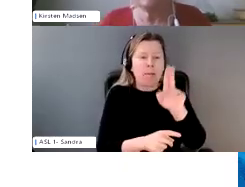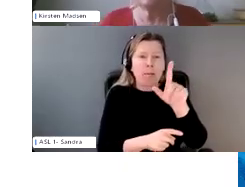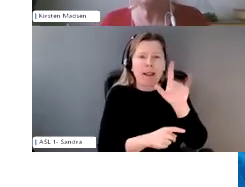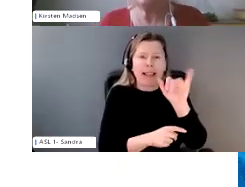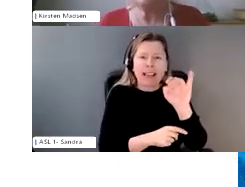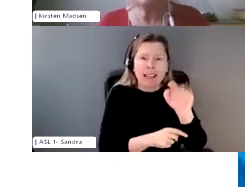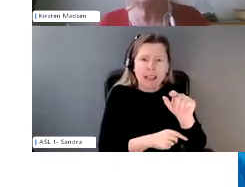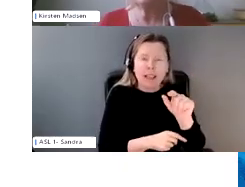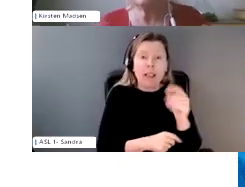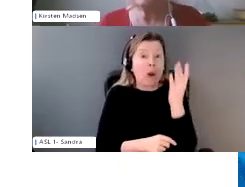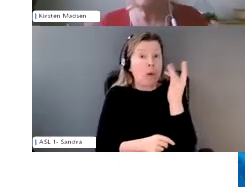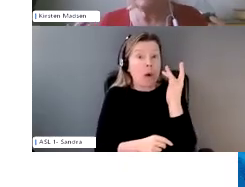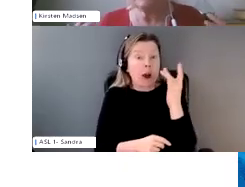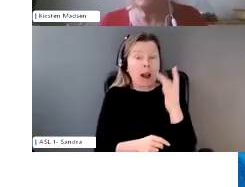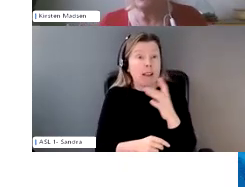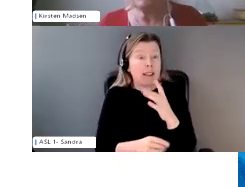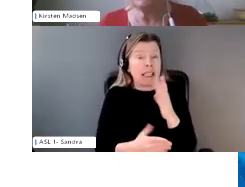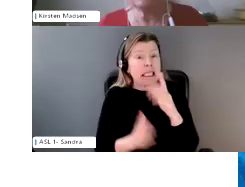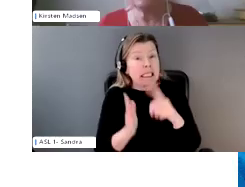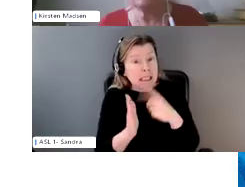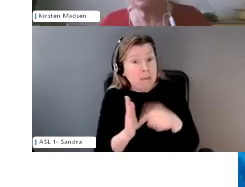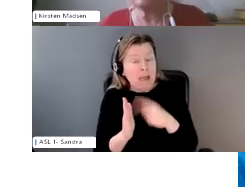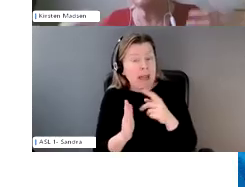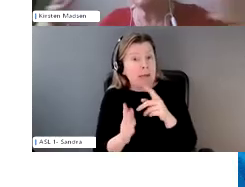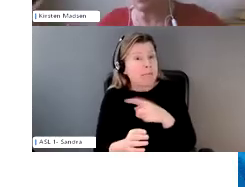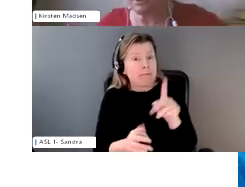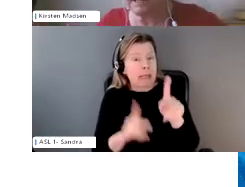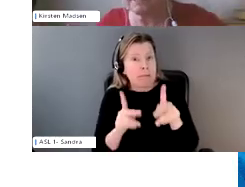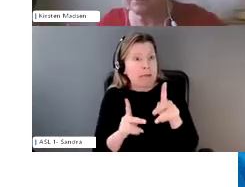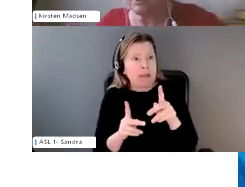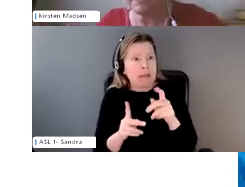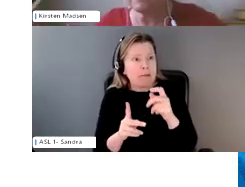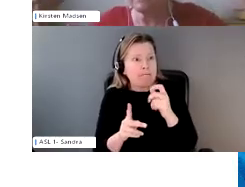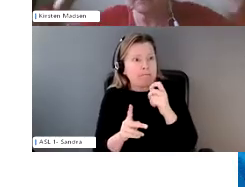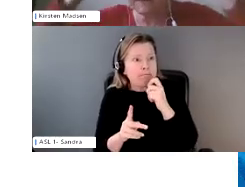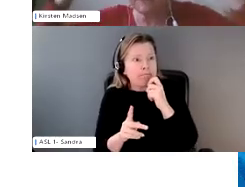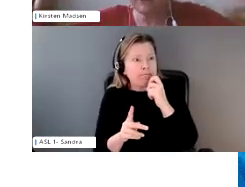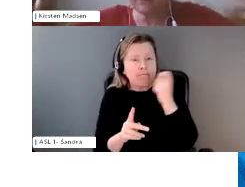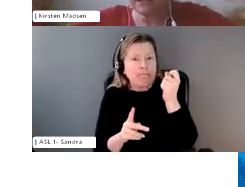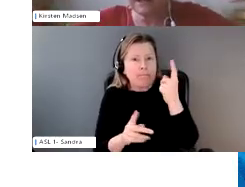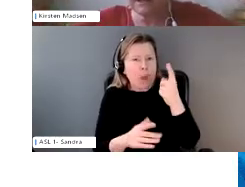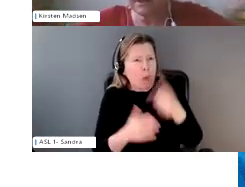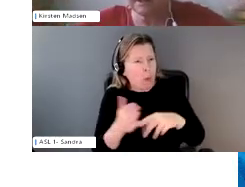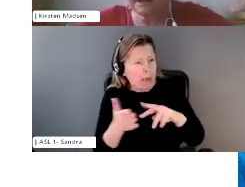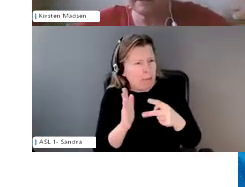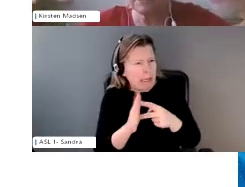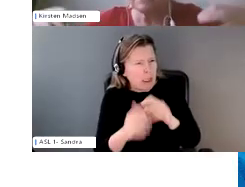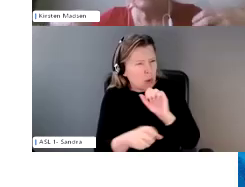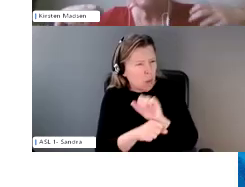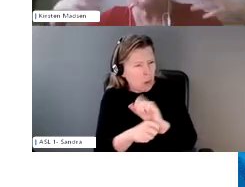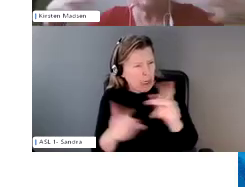were people that may not have necessarily been exposed to the concept of workplace bullying. So for them, they were thinking in terms